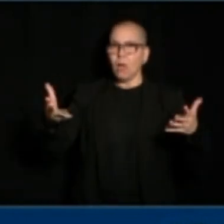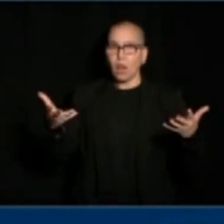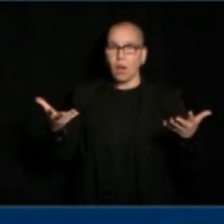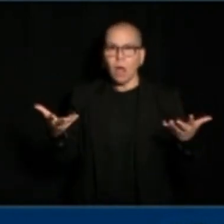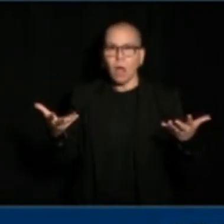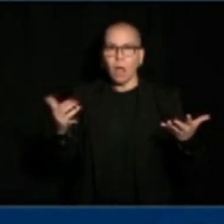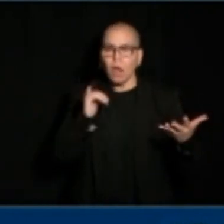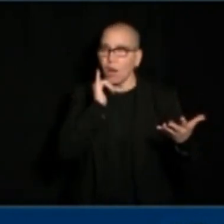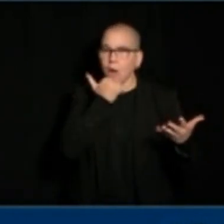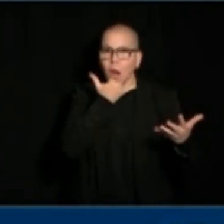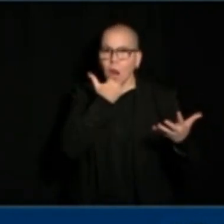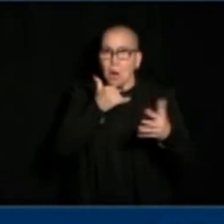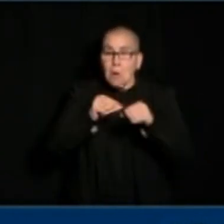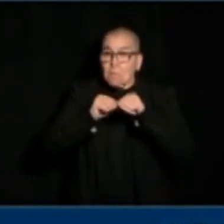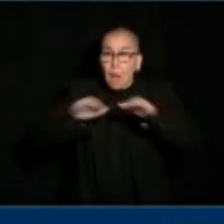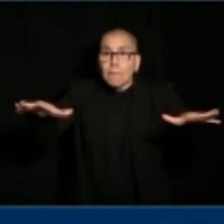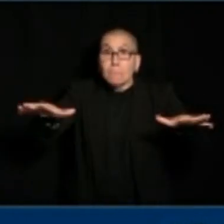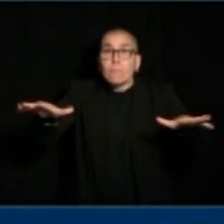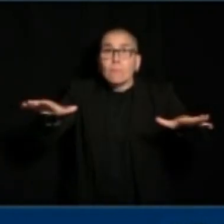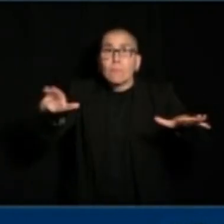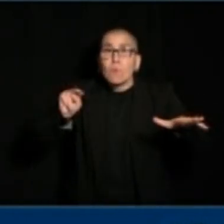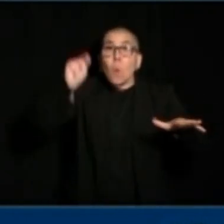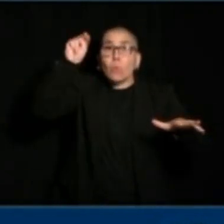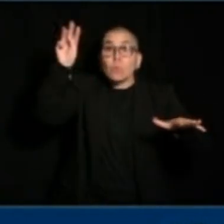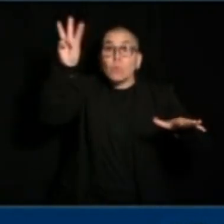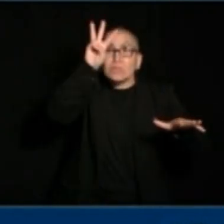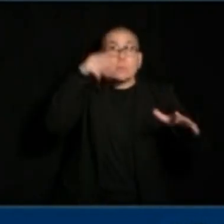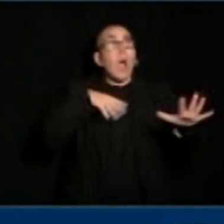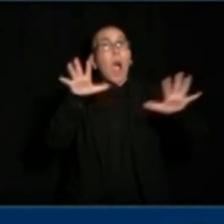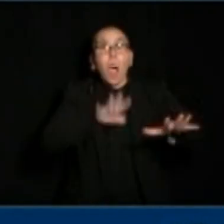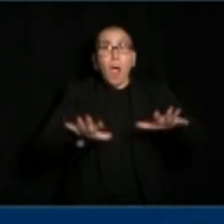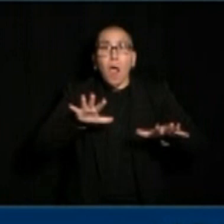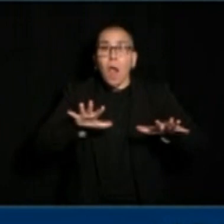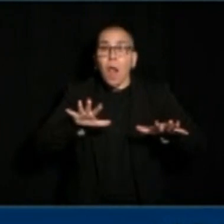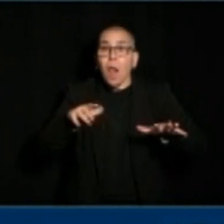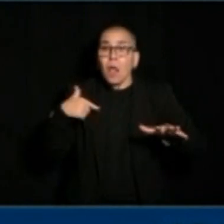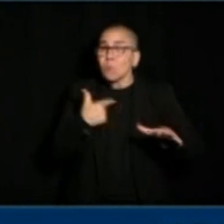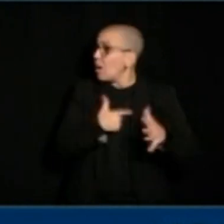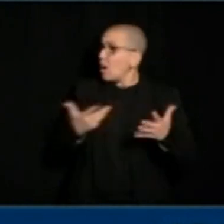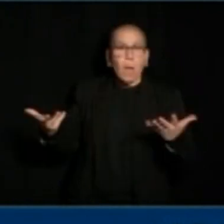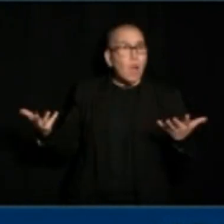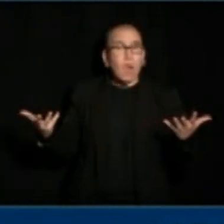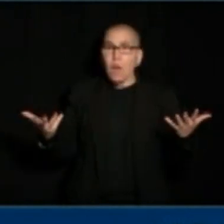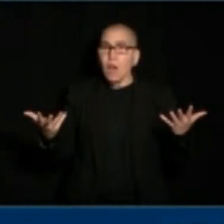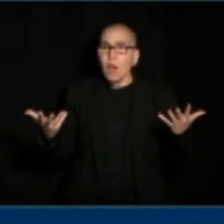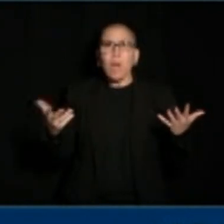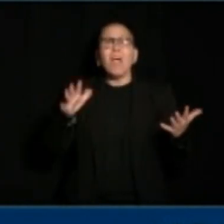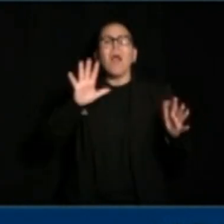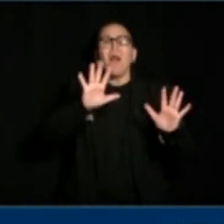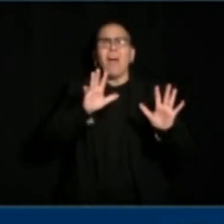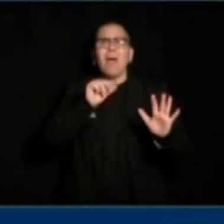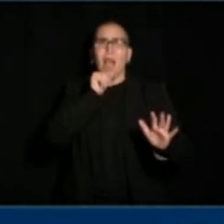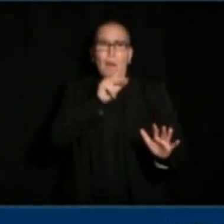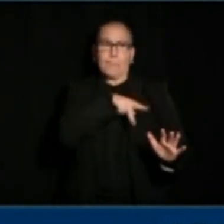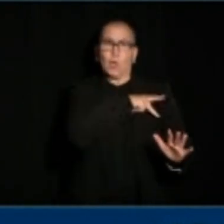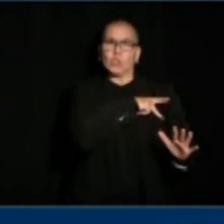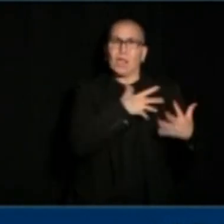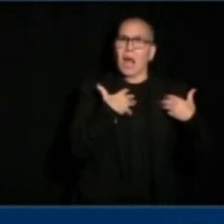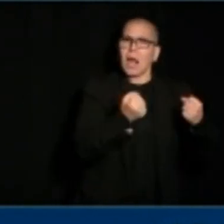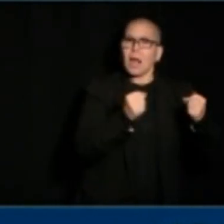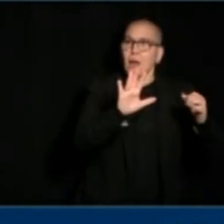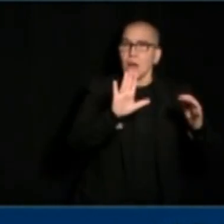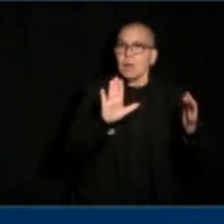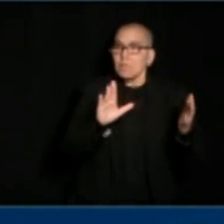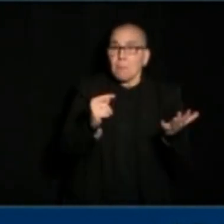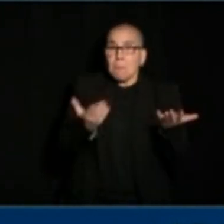the upper Midwest, is all of us are at risk. And while it might not be a risk to your personal health, you may even be